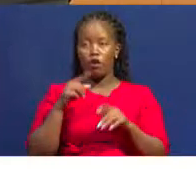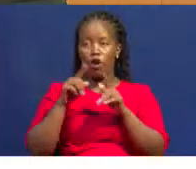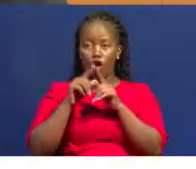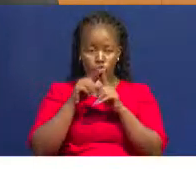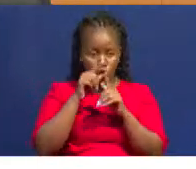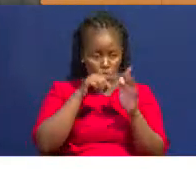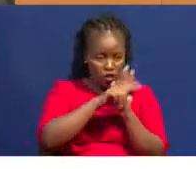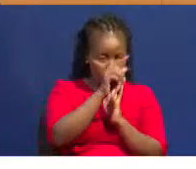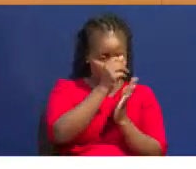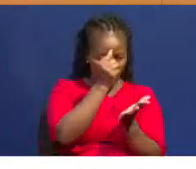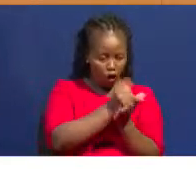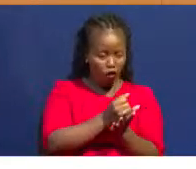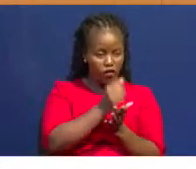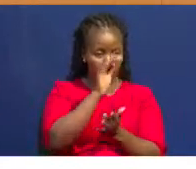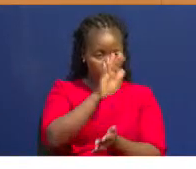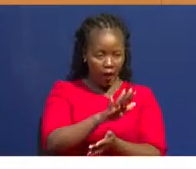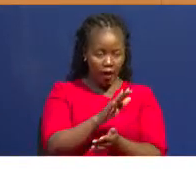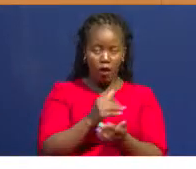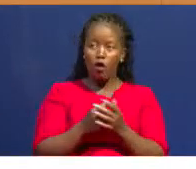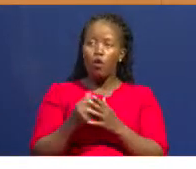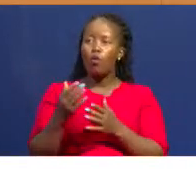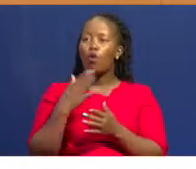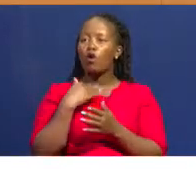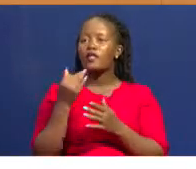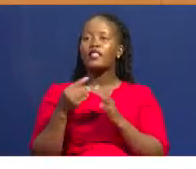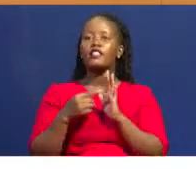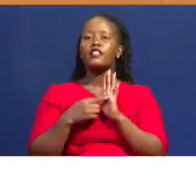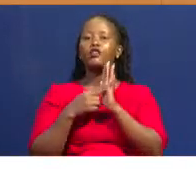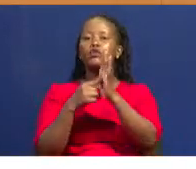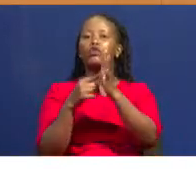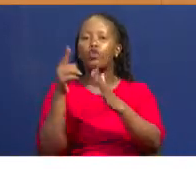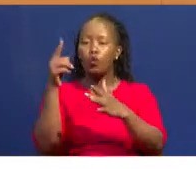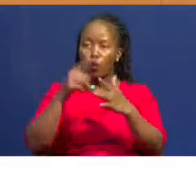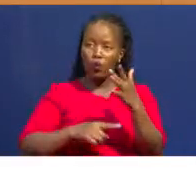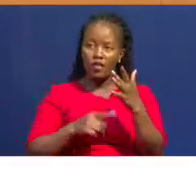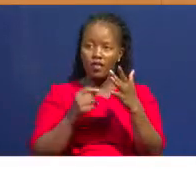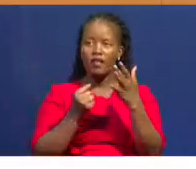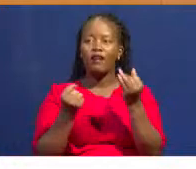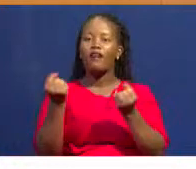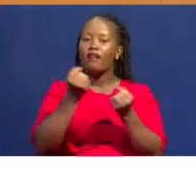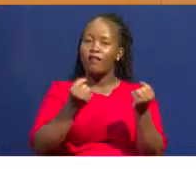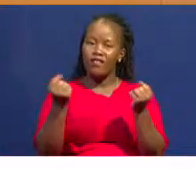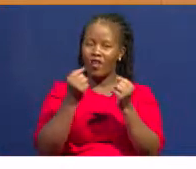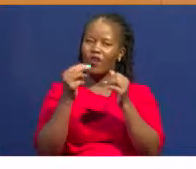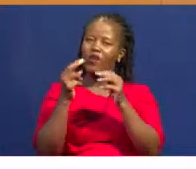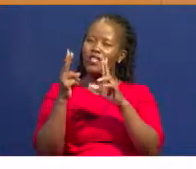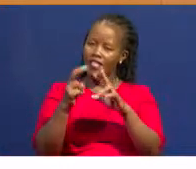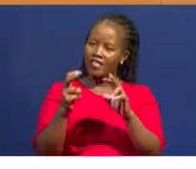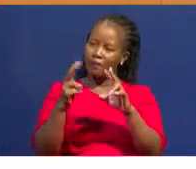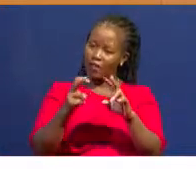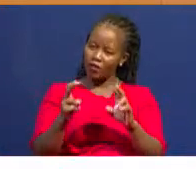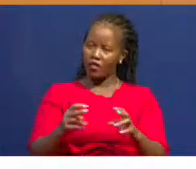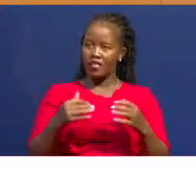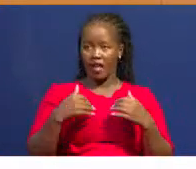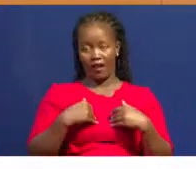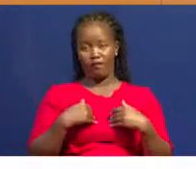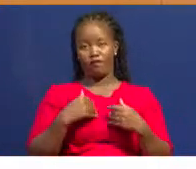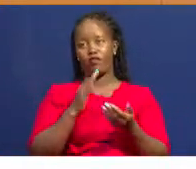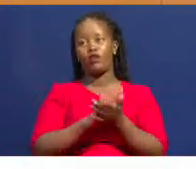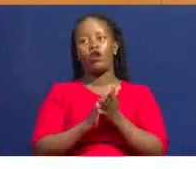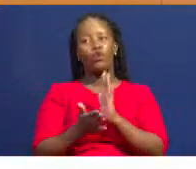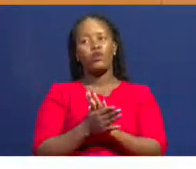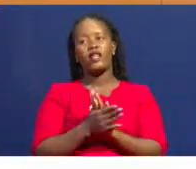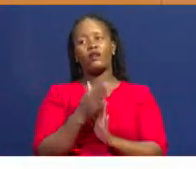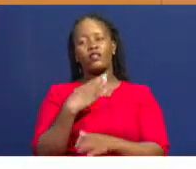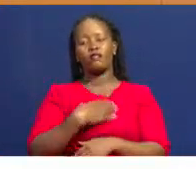his office. I wanted to prove a point that vehicles are going through inspection without even visiting